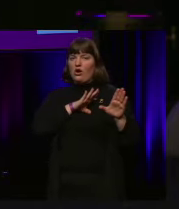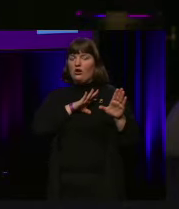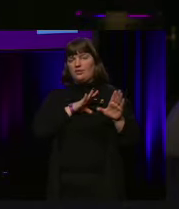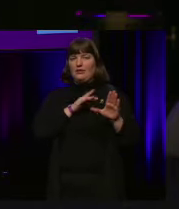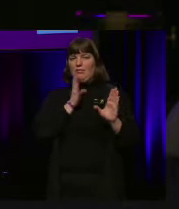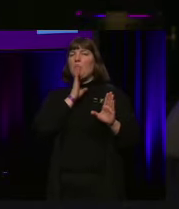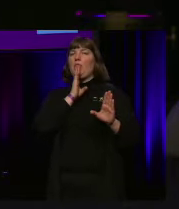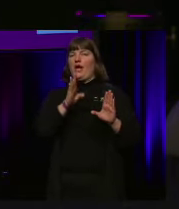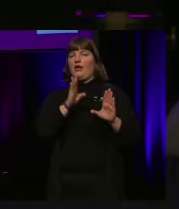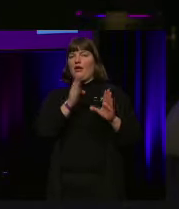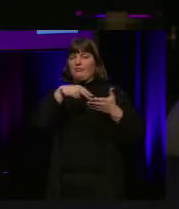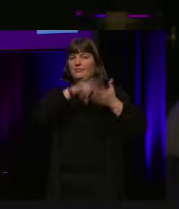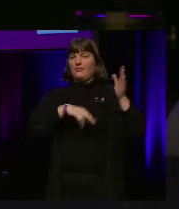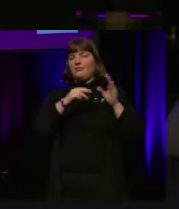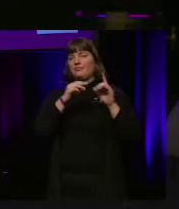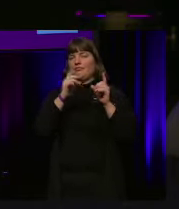modern version of human rights.